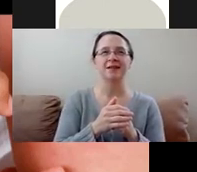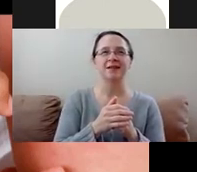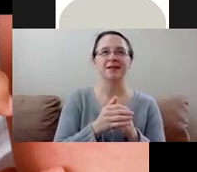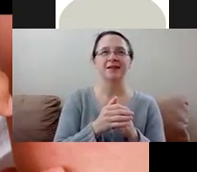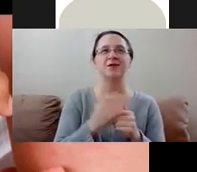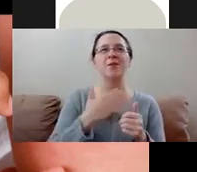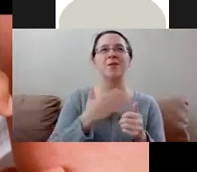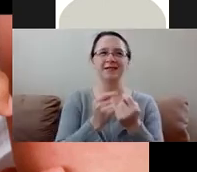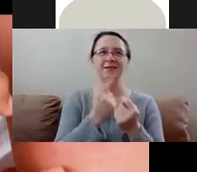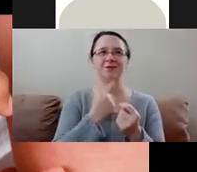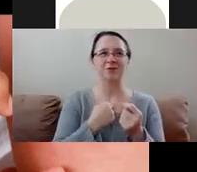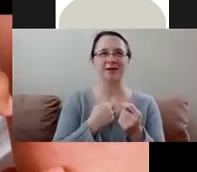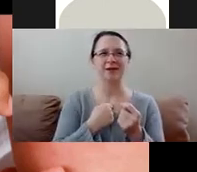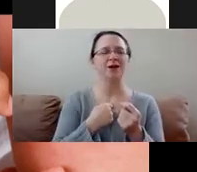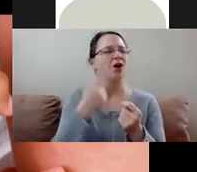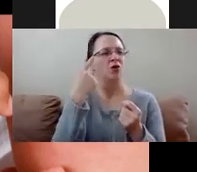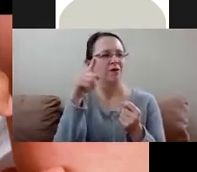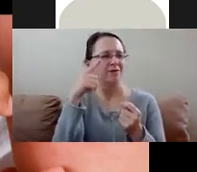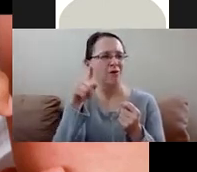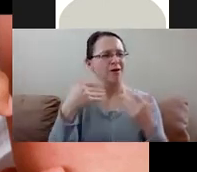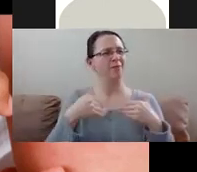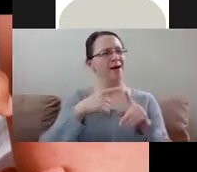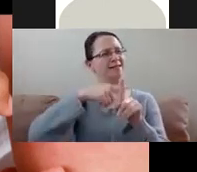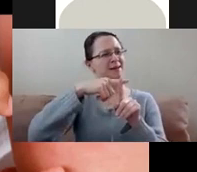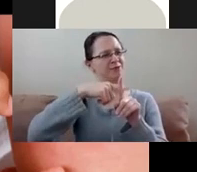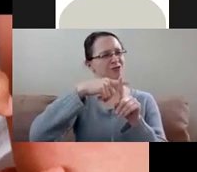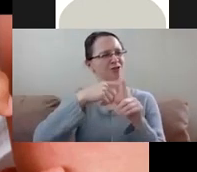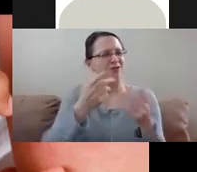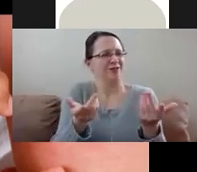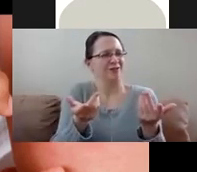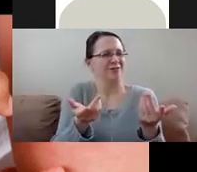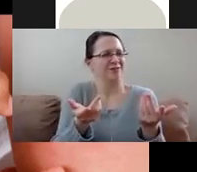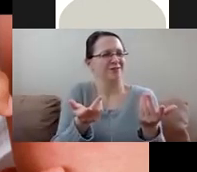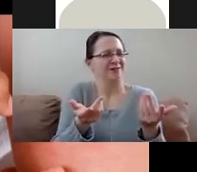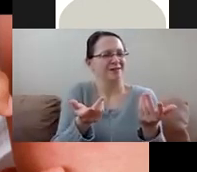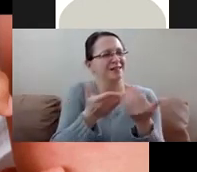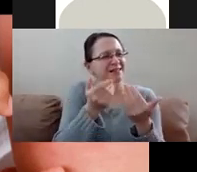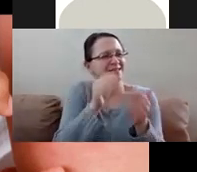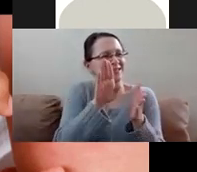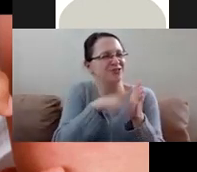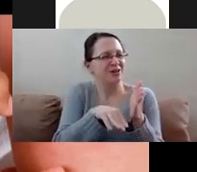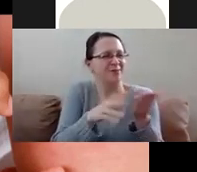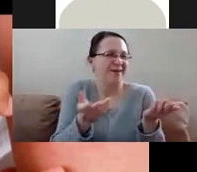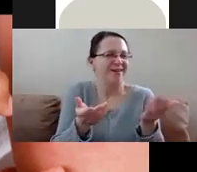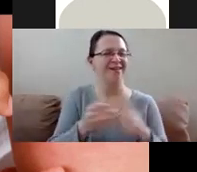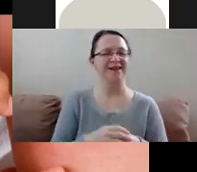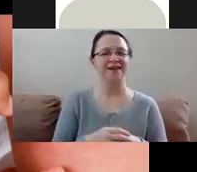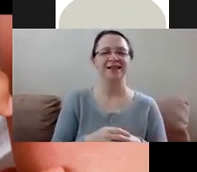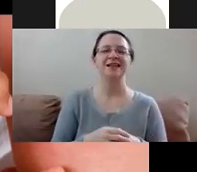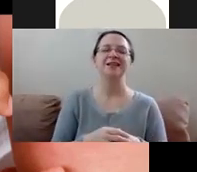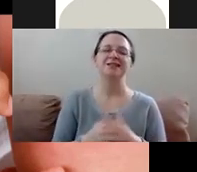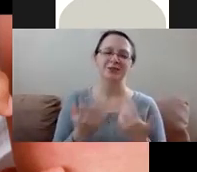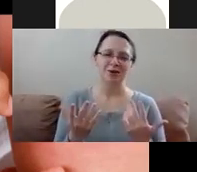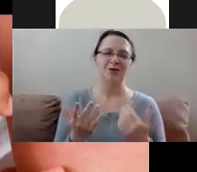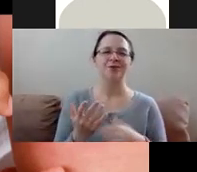team is, why should we do this? I mean, a thermometer is very easy and cheap. Why don't they use a thermometer? So I